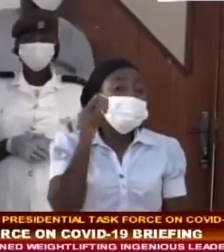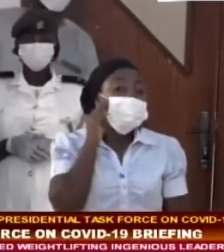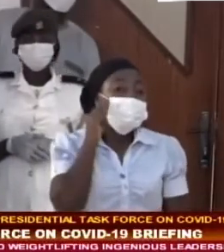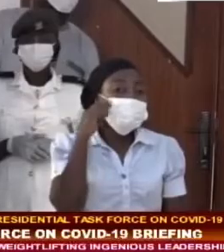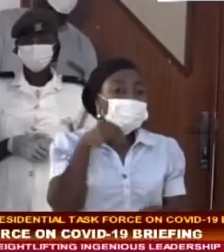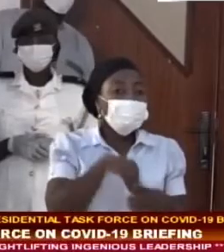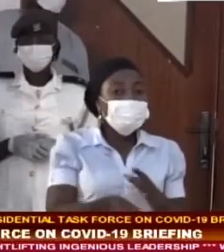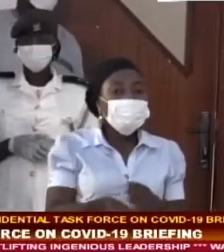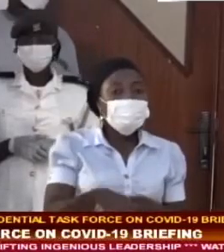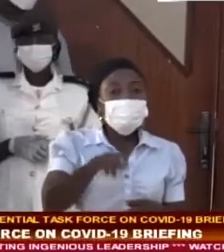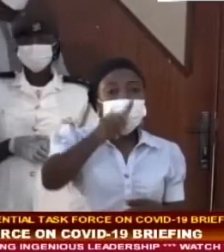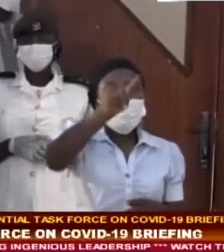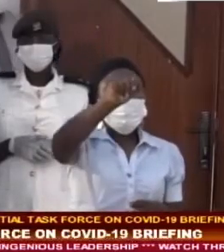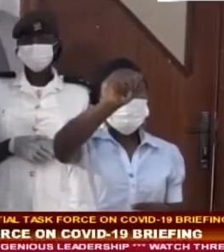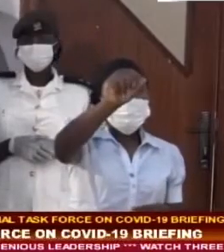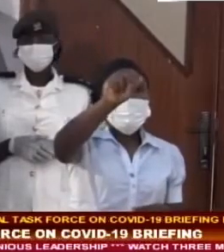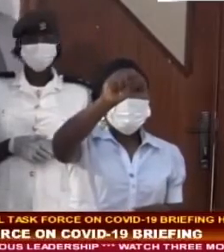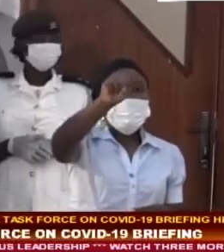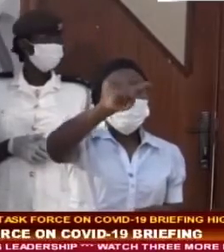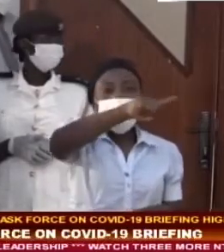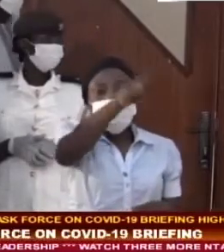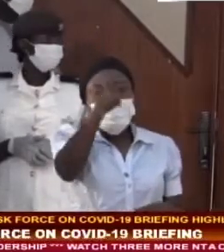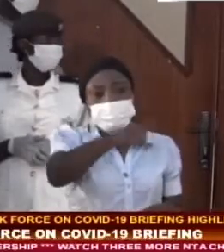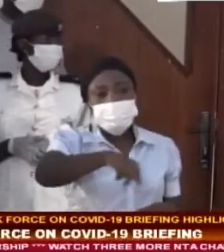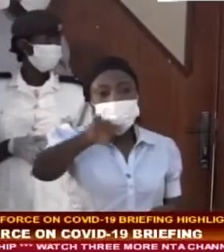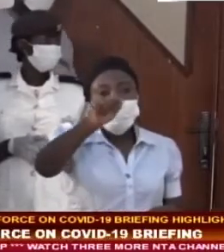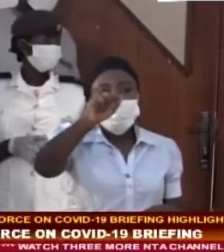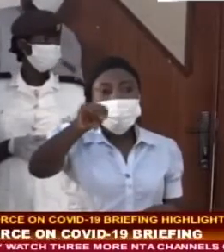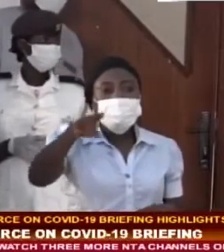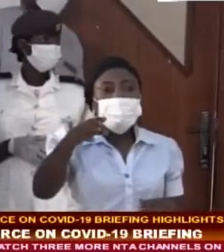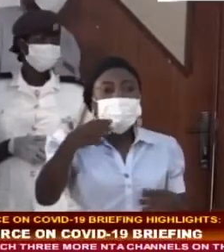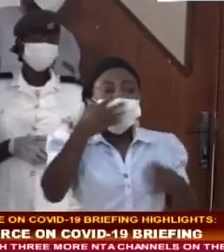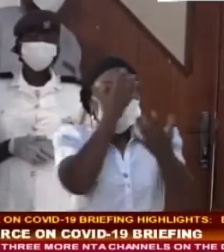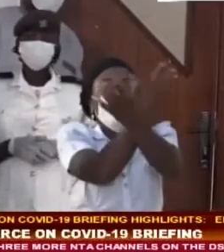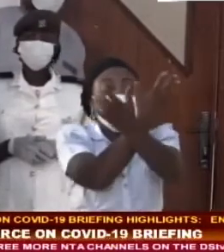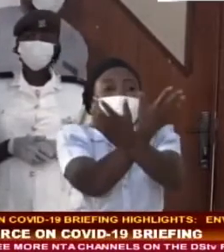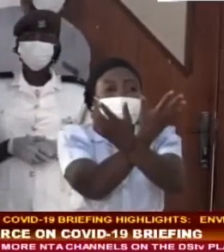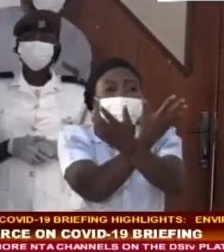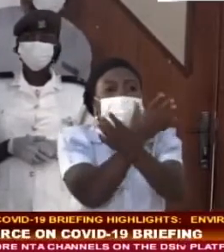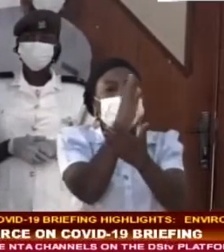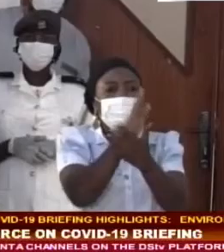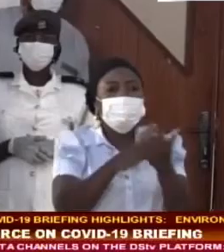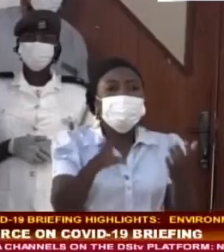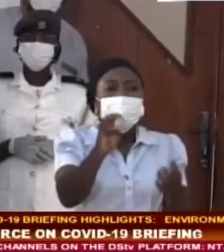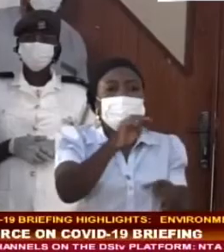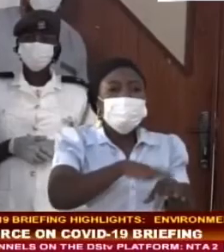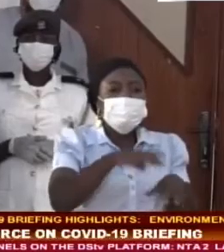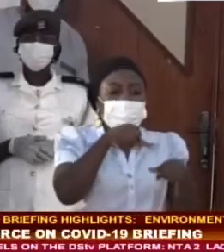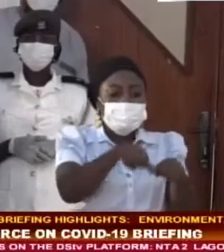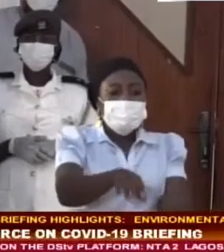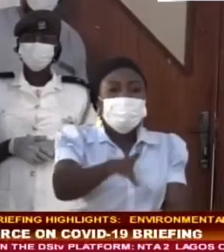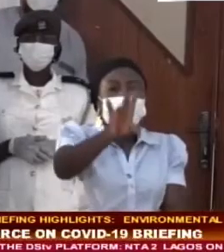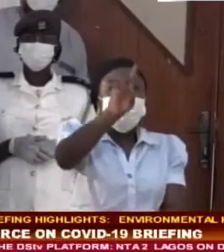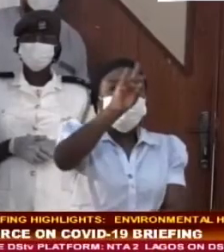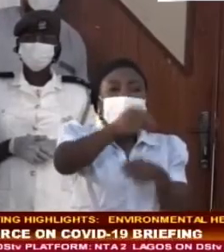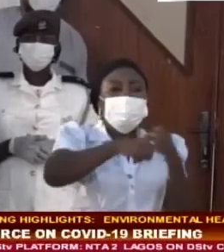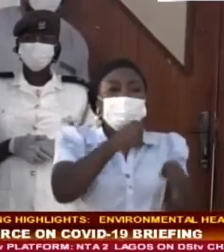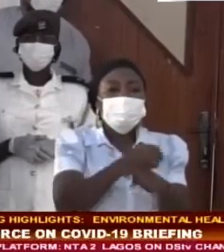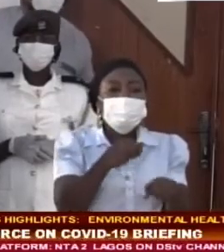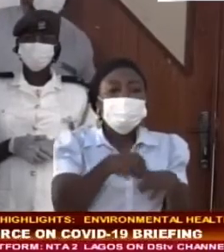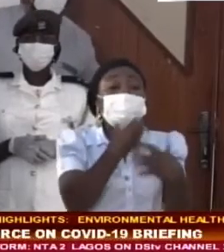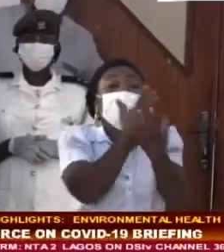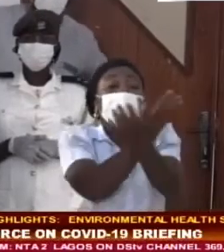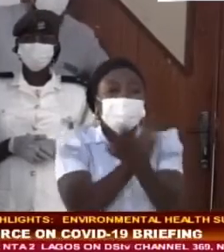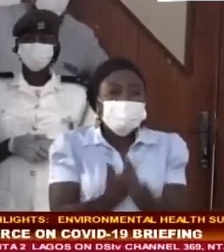Nigerians in Tanzania, Tanzania prisons, some of them have spent up to 7 years in prison.